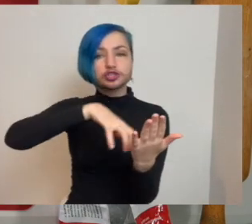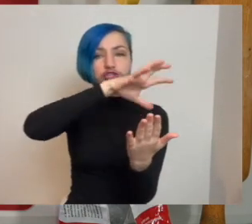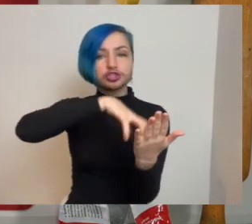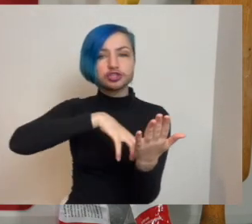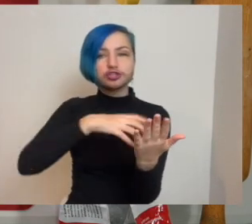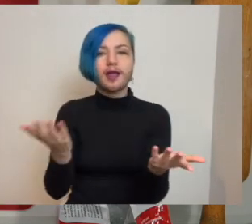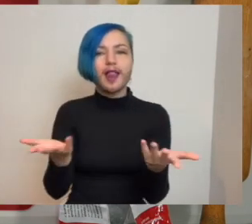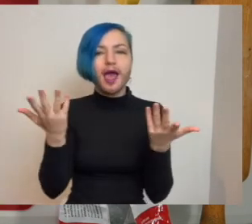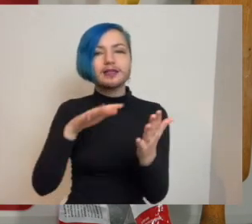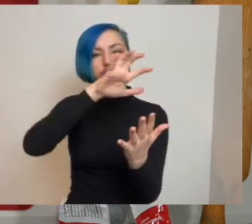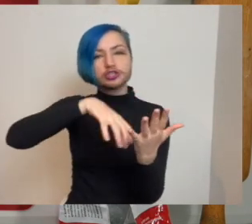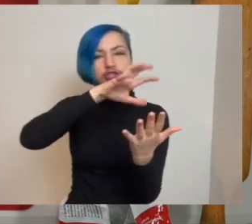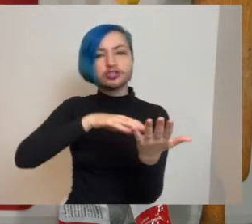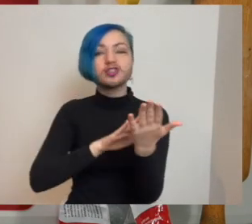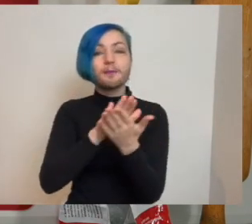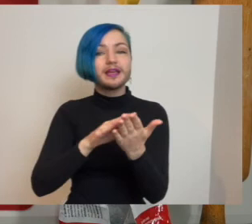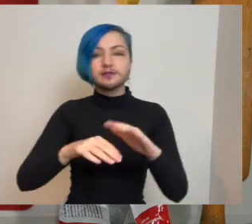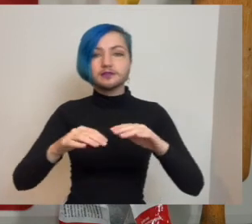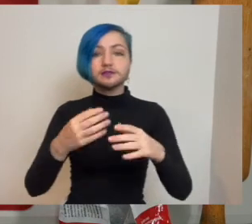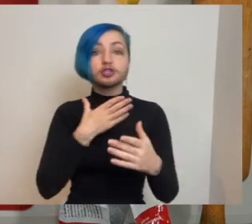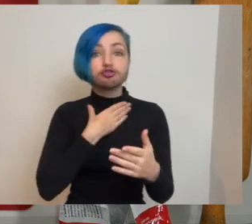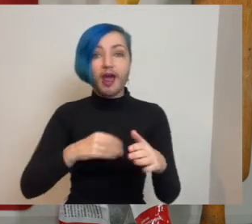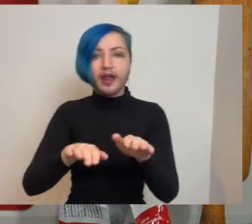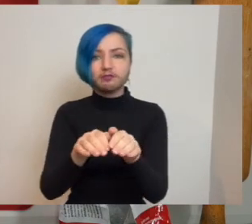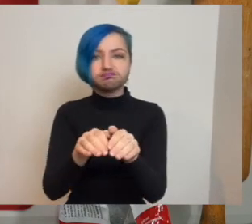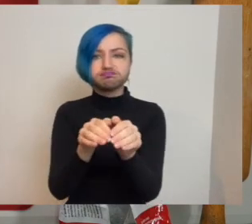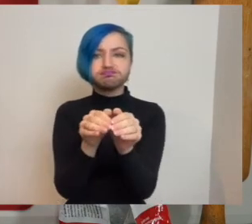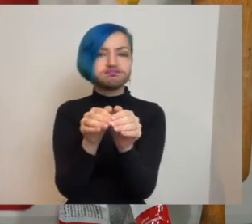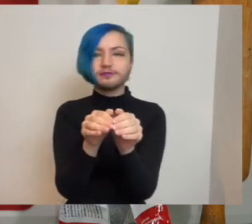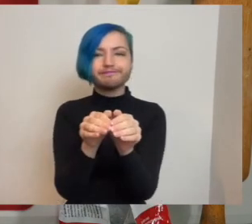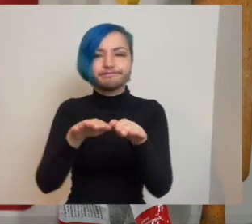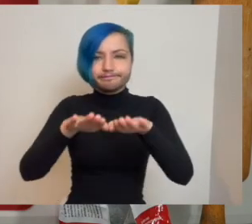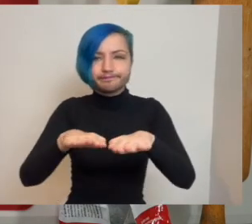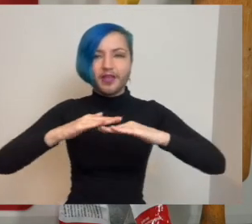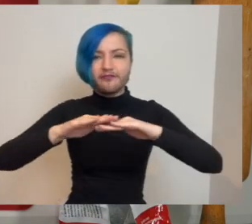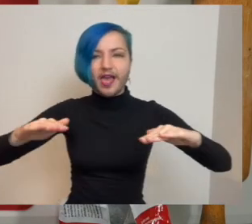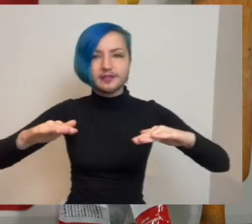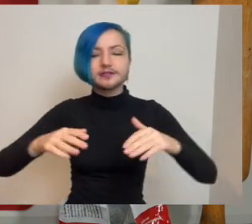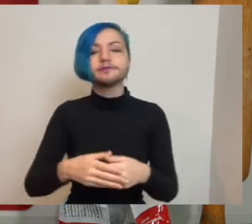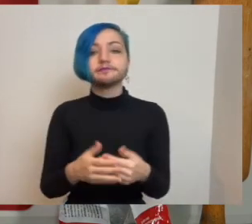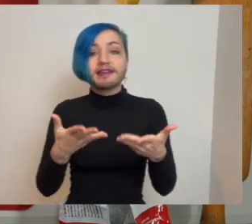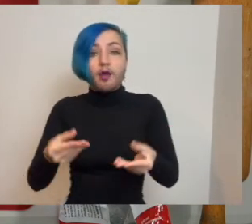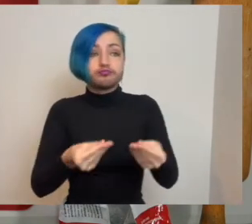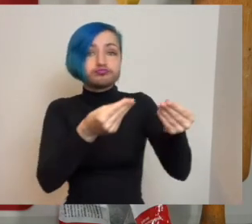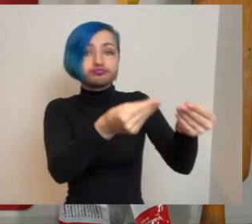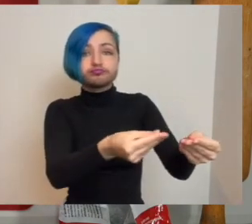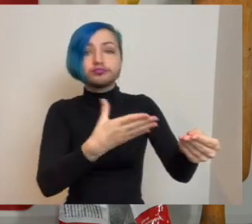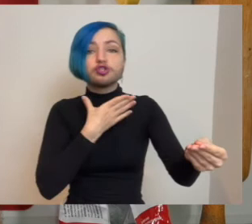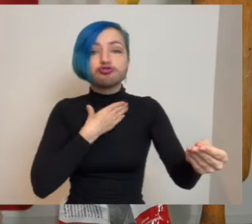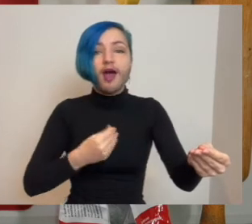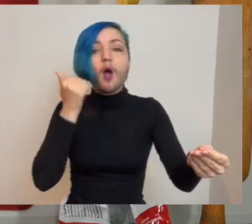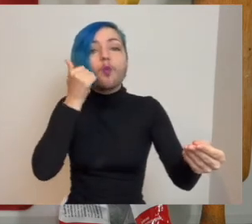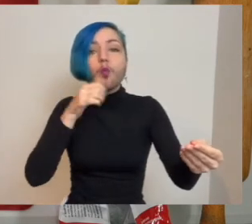and this stops it from bowing, like so, and put it somewhere dry and warm